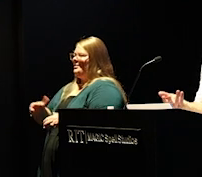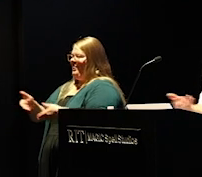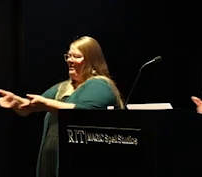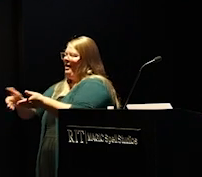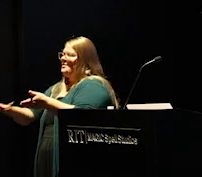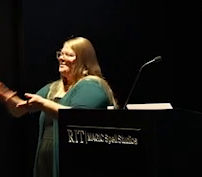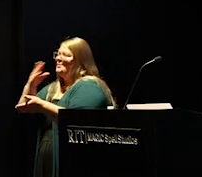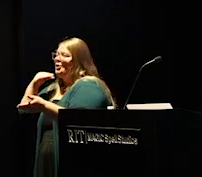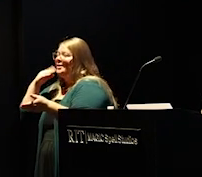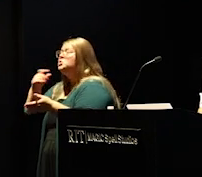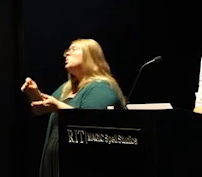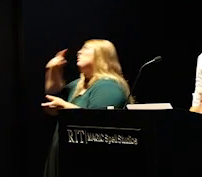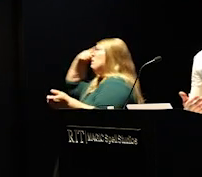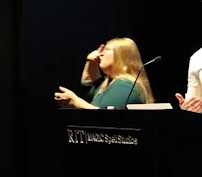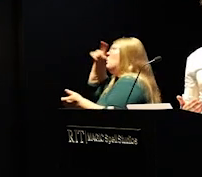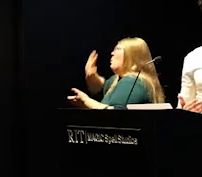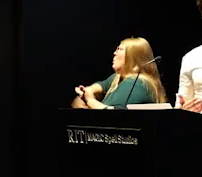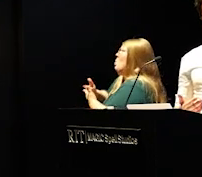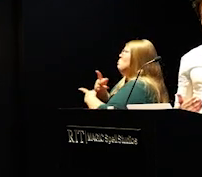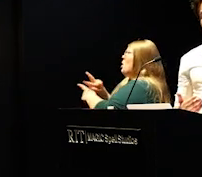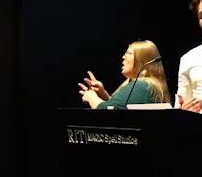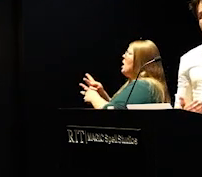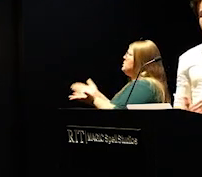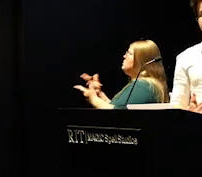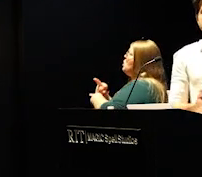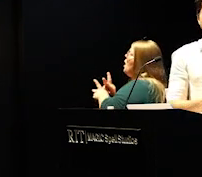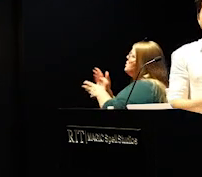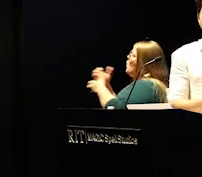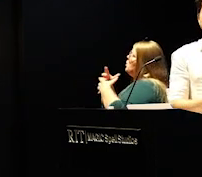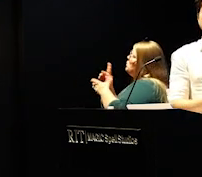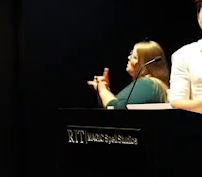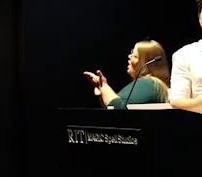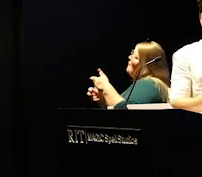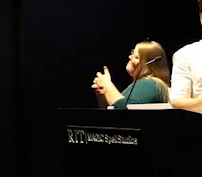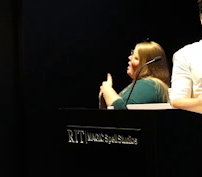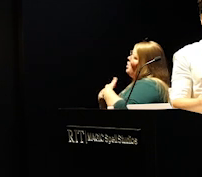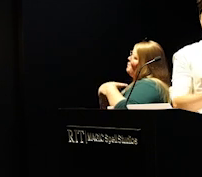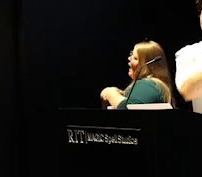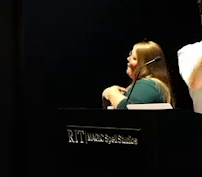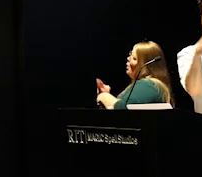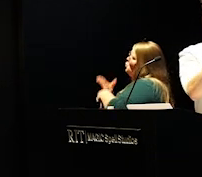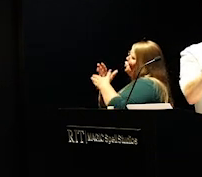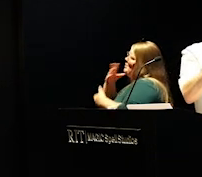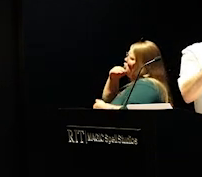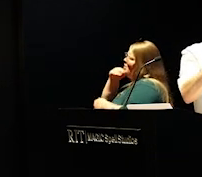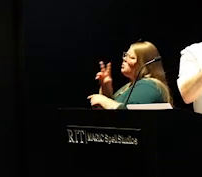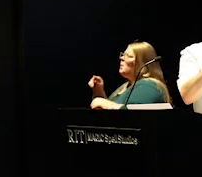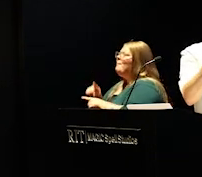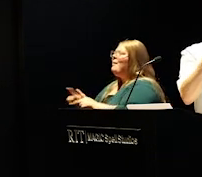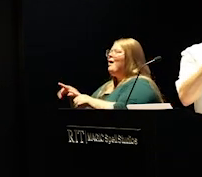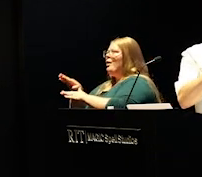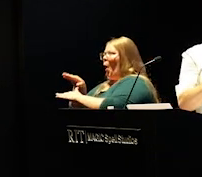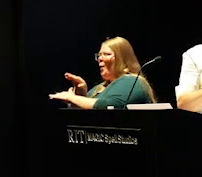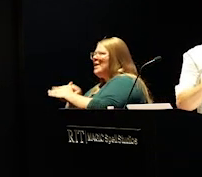You could say you do that with anything. You could say that with a backpack. But this is almost like three-dimensional. It surrounds you, right?